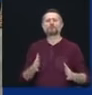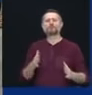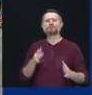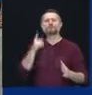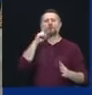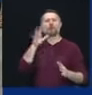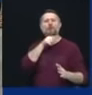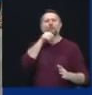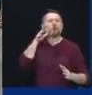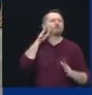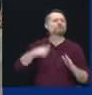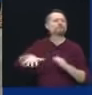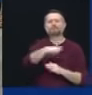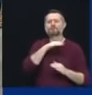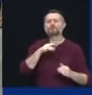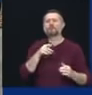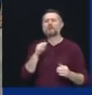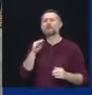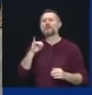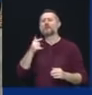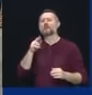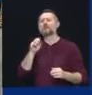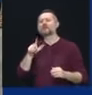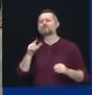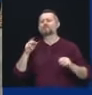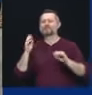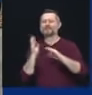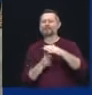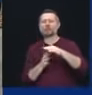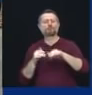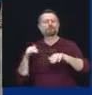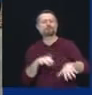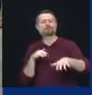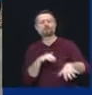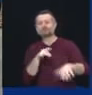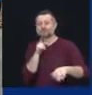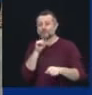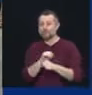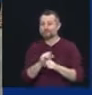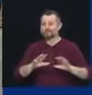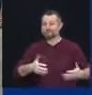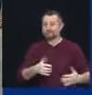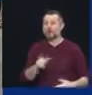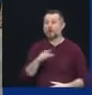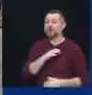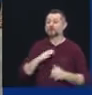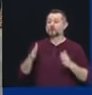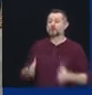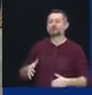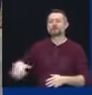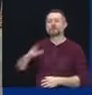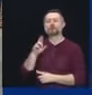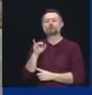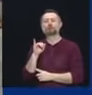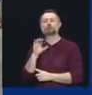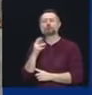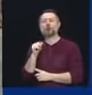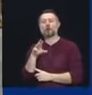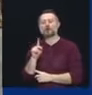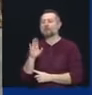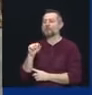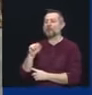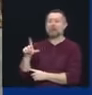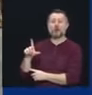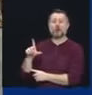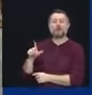Ministry. We also have with us Commissioner Richard Ball, who's the Commissioner of the Department of Agriculture and Markets, and